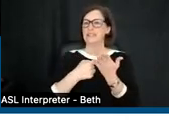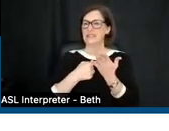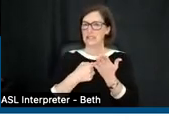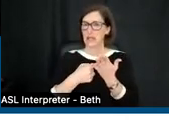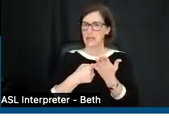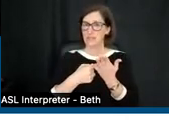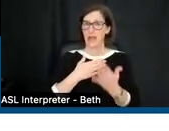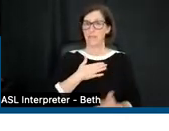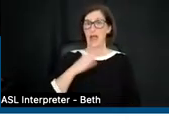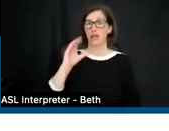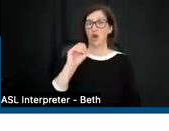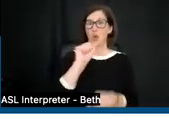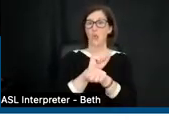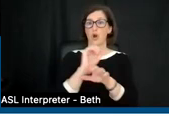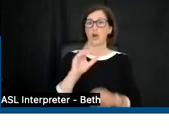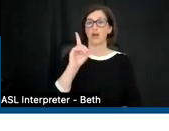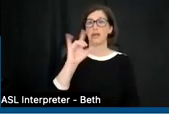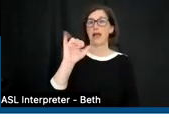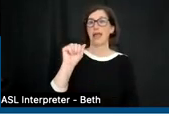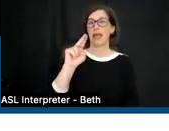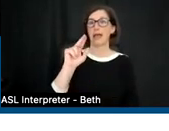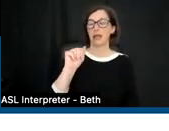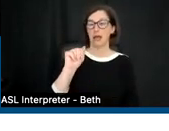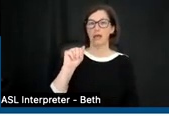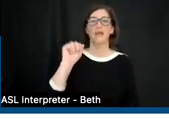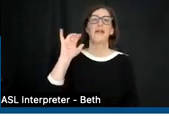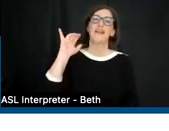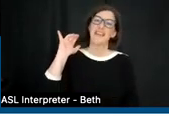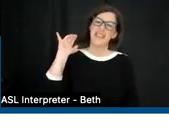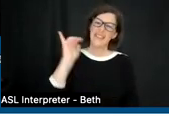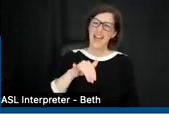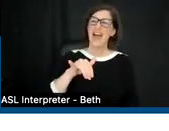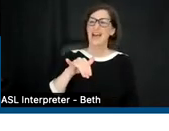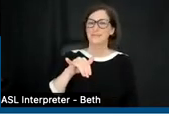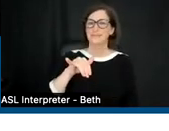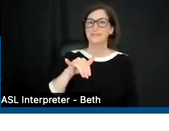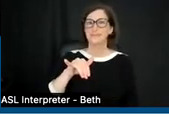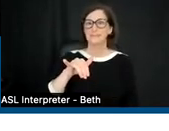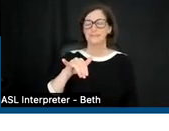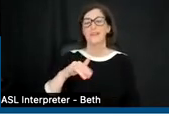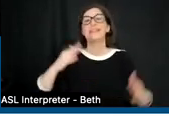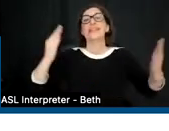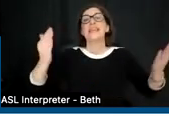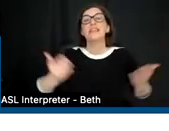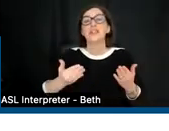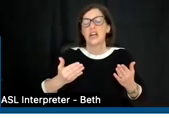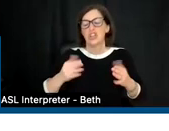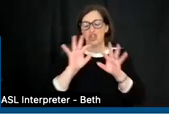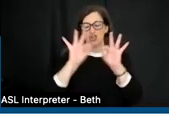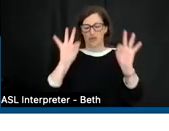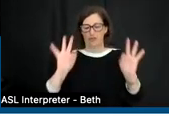my colleague co-chair Diana, and that will be like an introduction to frame